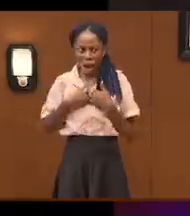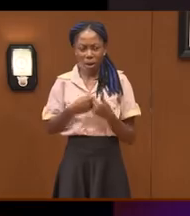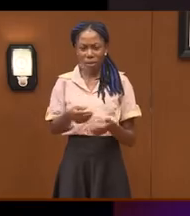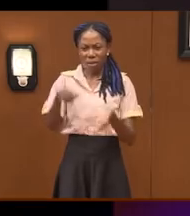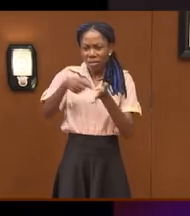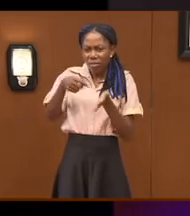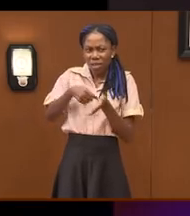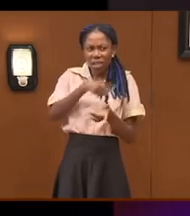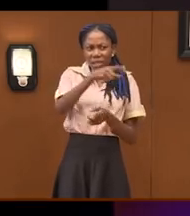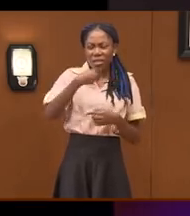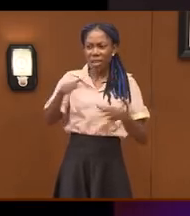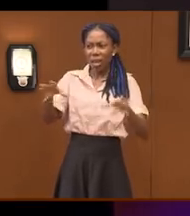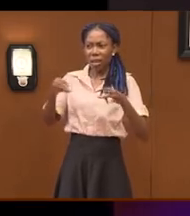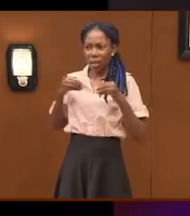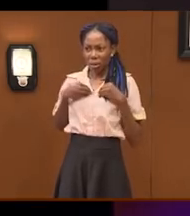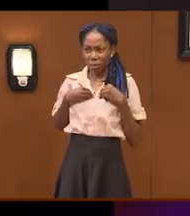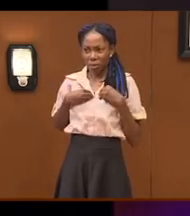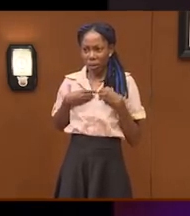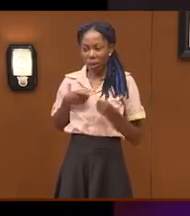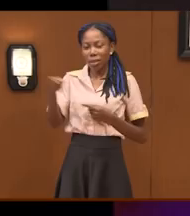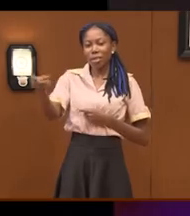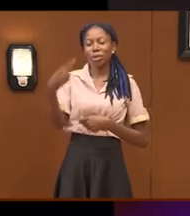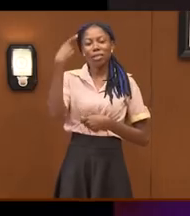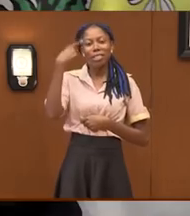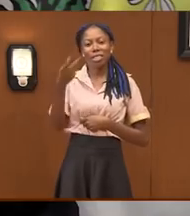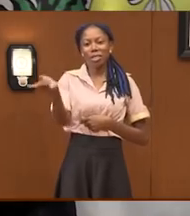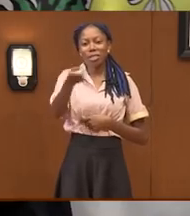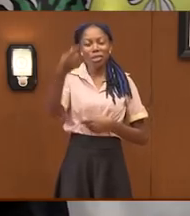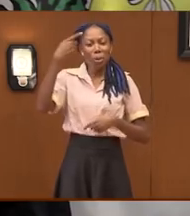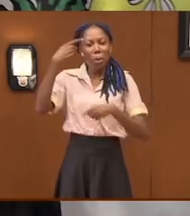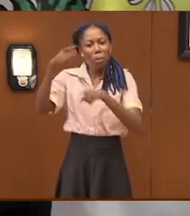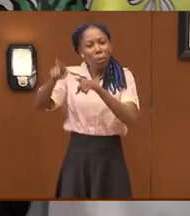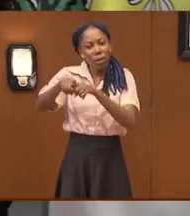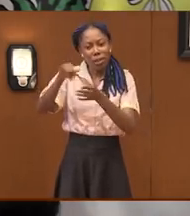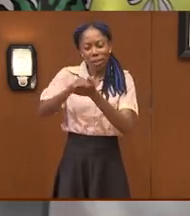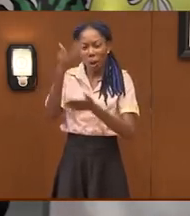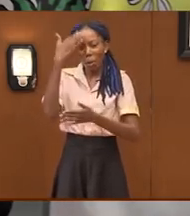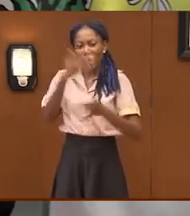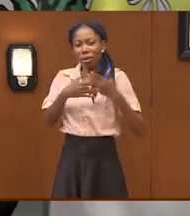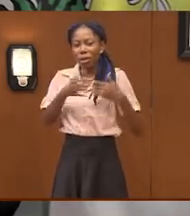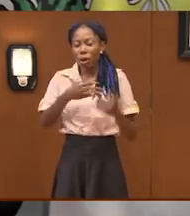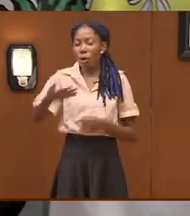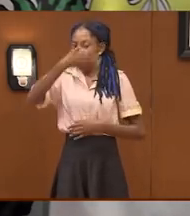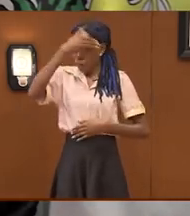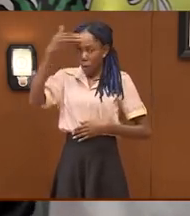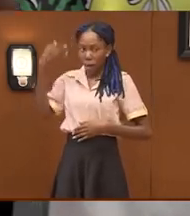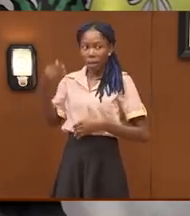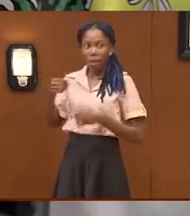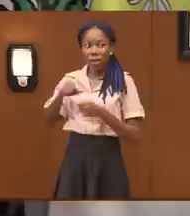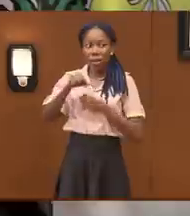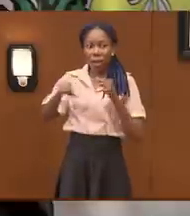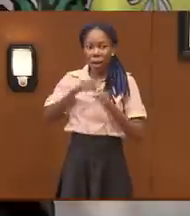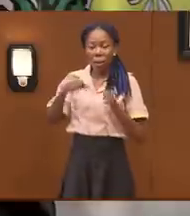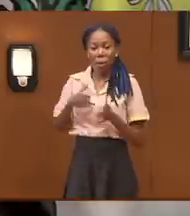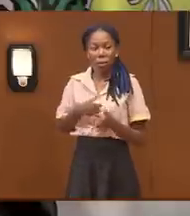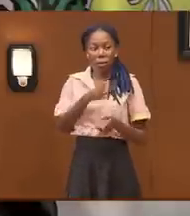owing 56,000 naira. I was dealing with him as a brother. But you said, no, forget the 339. I'm even going to roll